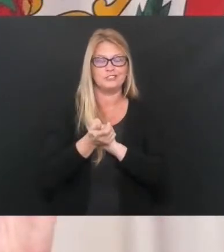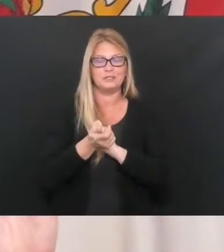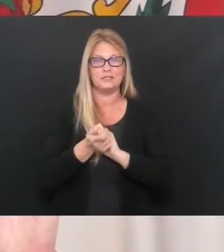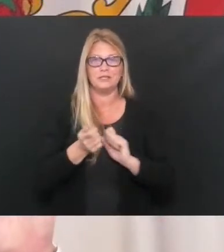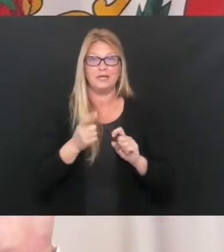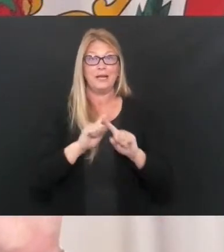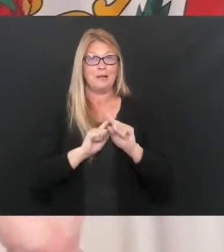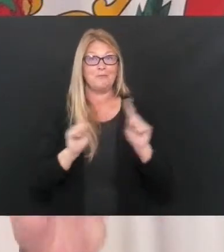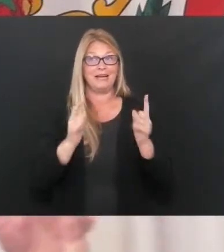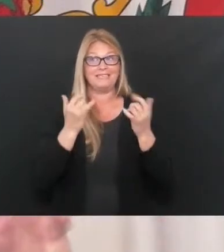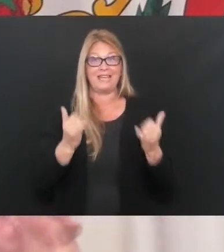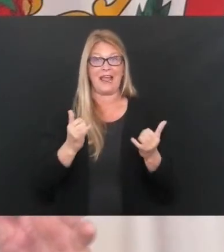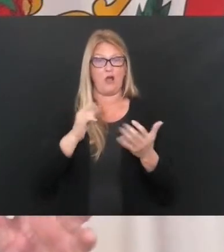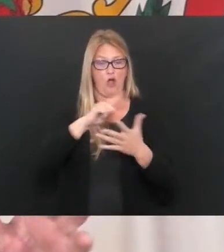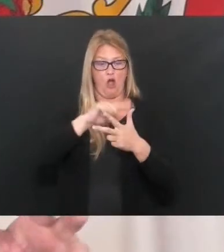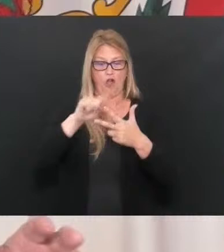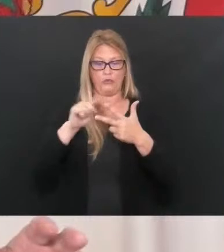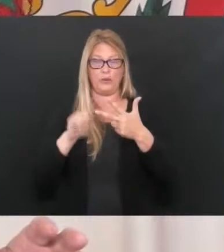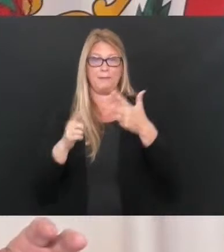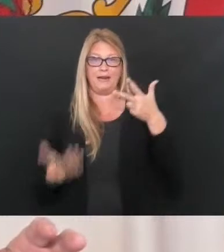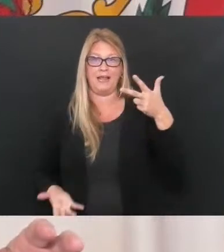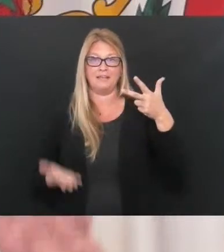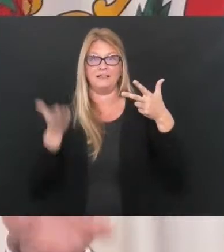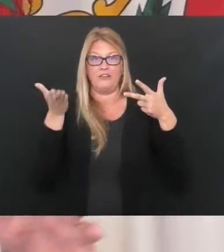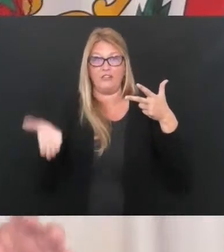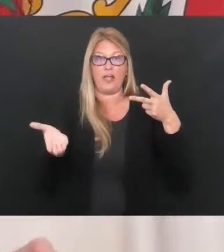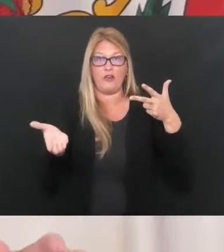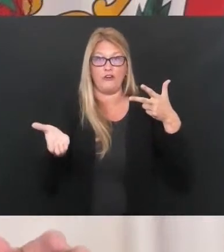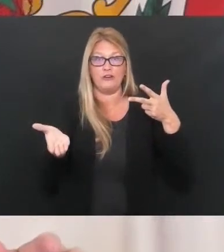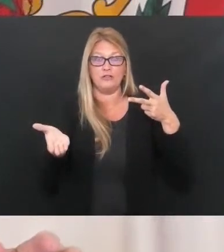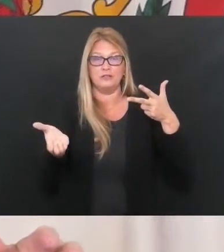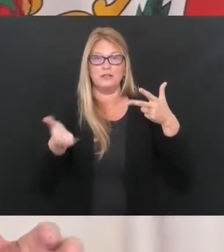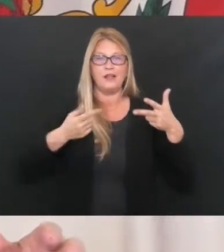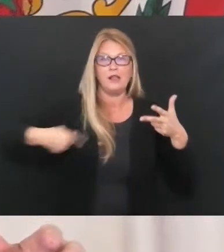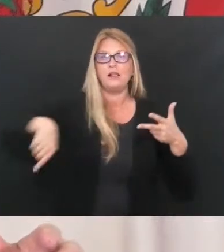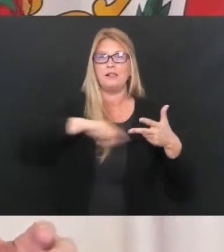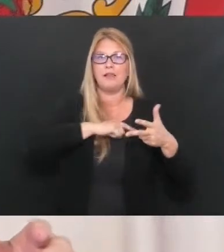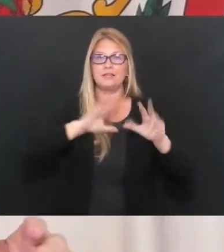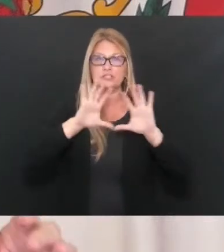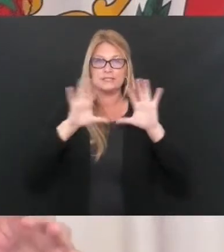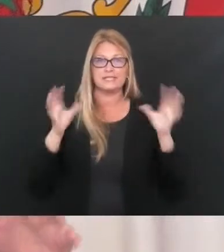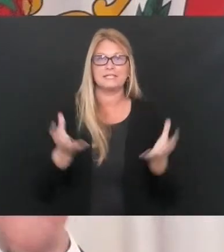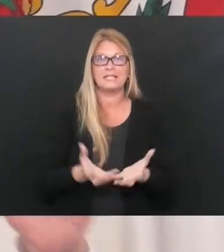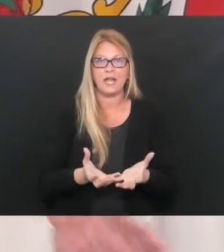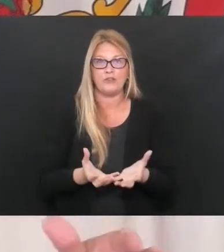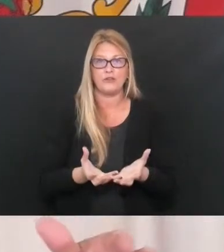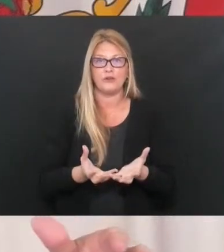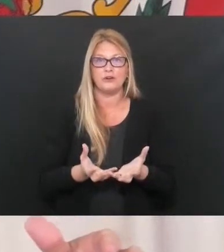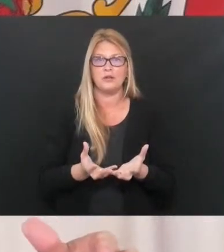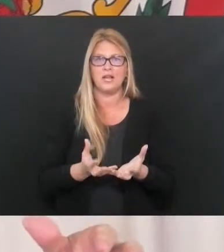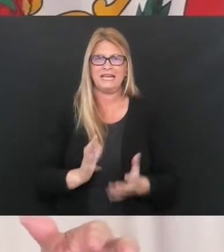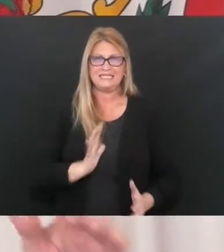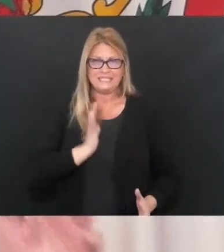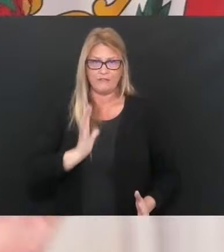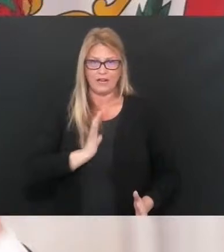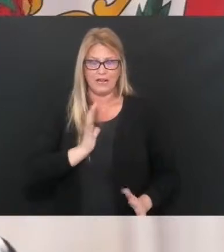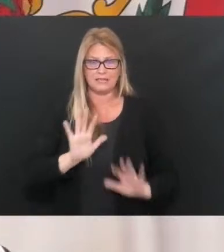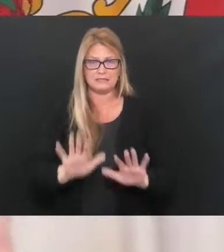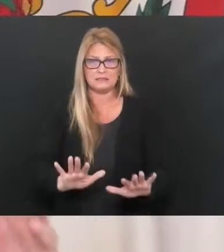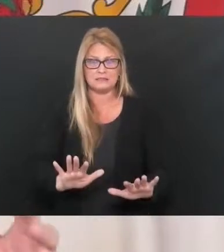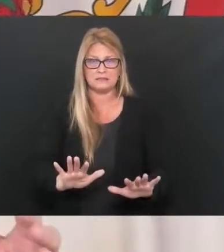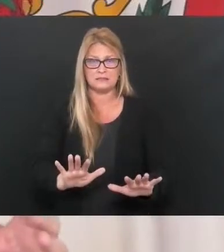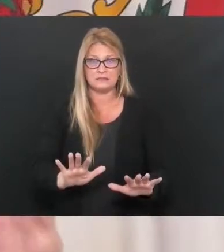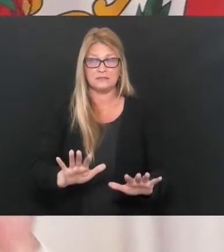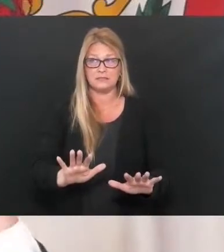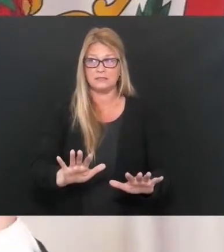matter now that all three plans are out there. Let's just all get together and act civil and act like